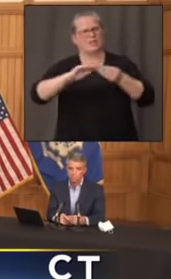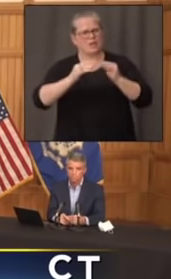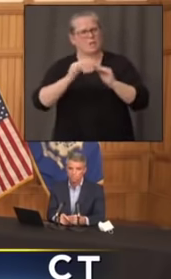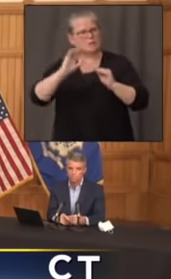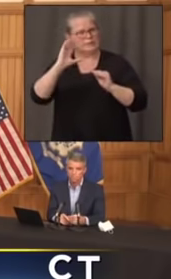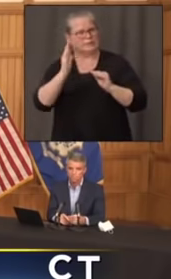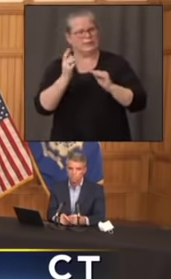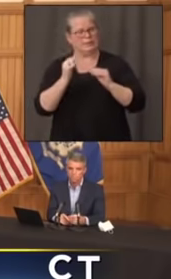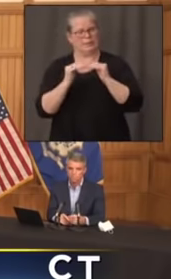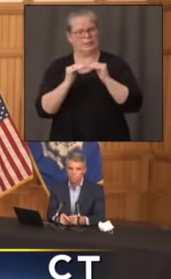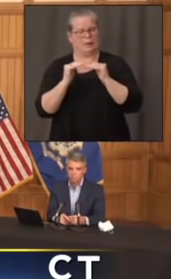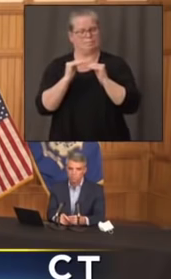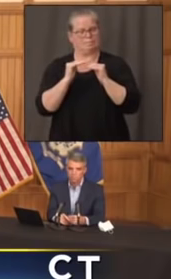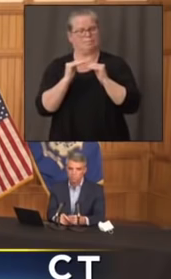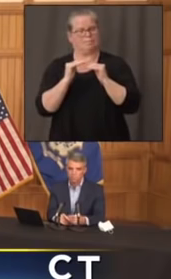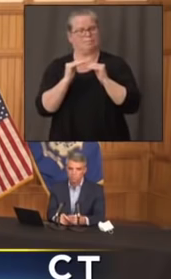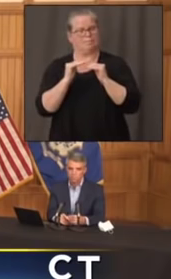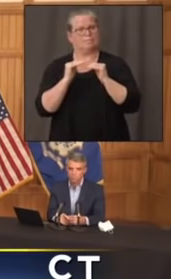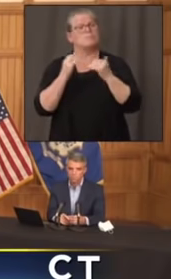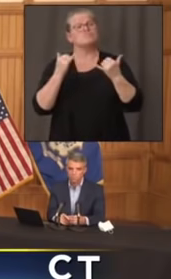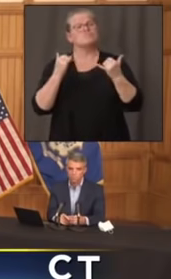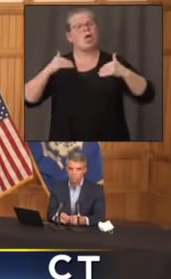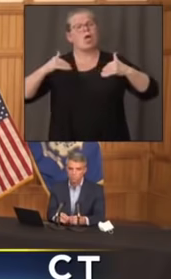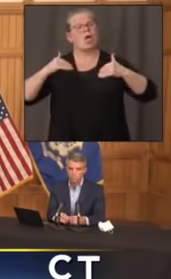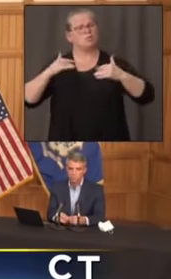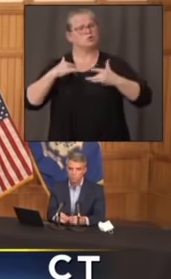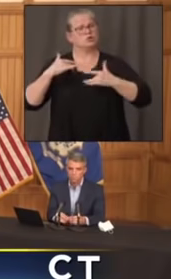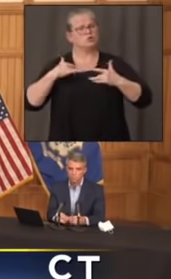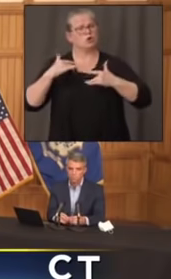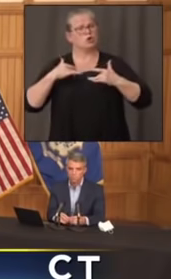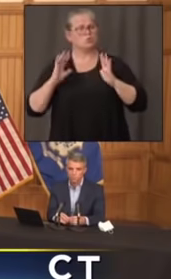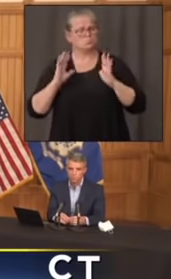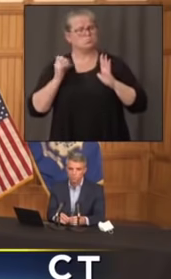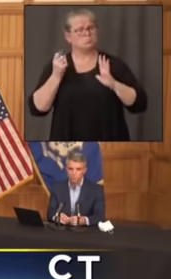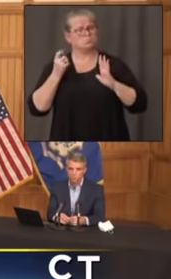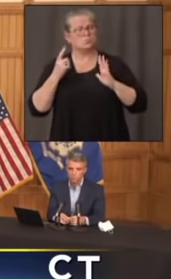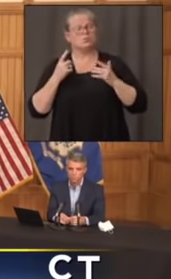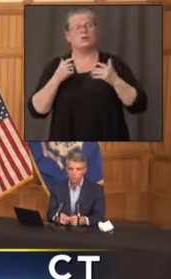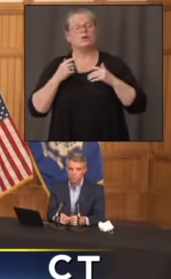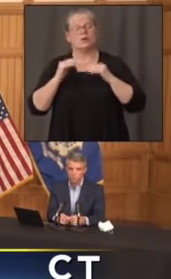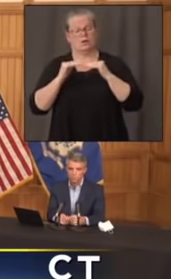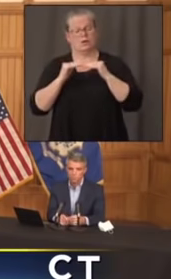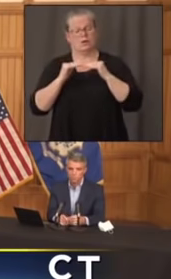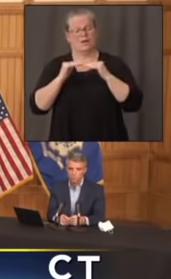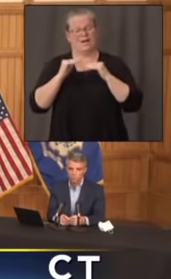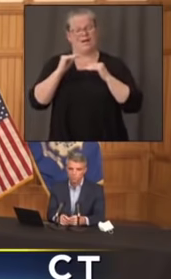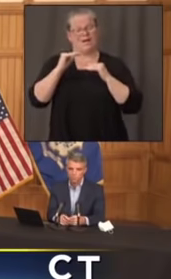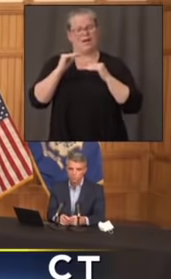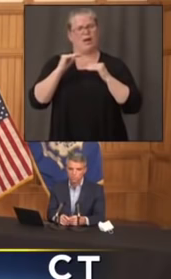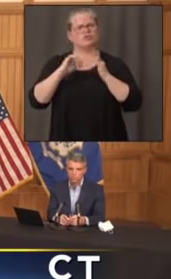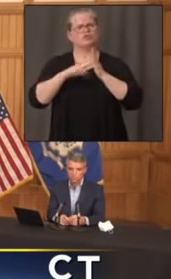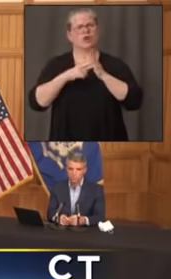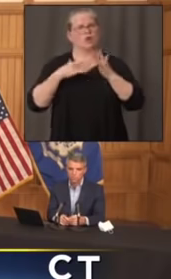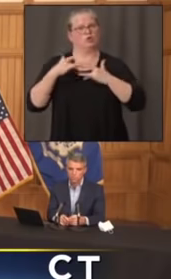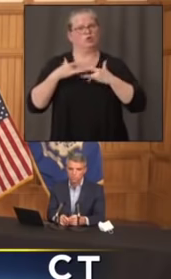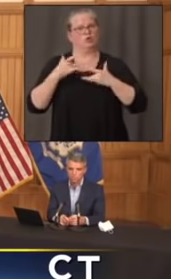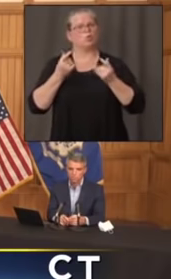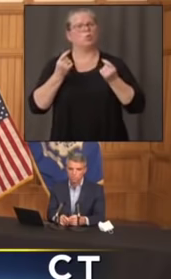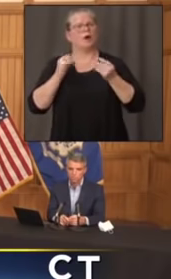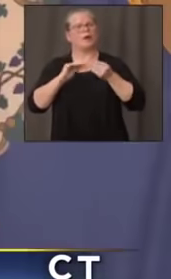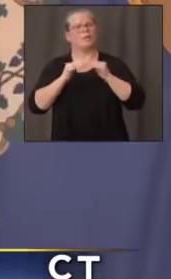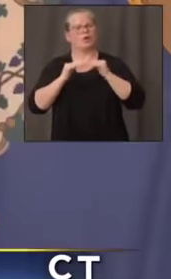not concerning just yet. At what point would changes in these numbers start to raise red flags for you all?